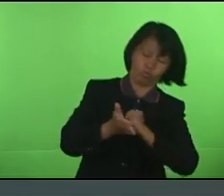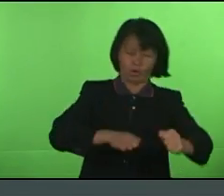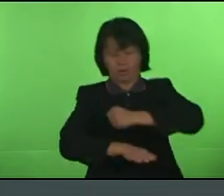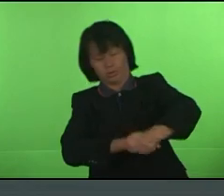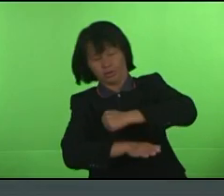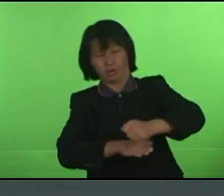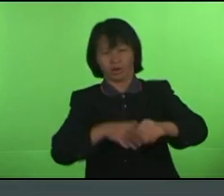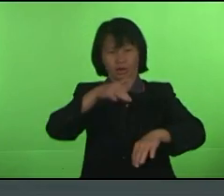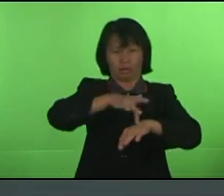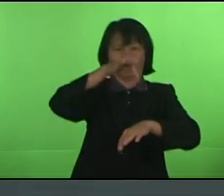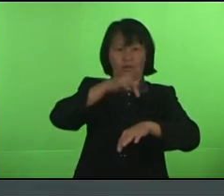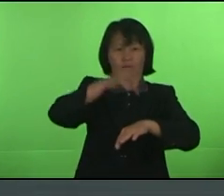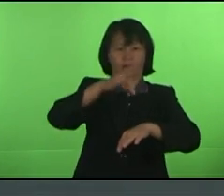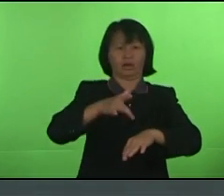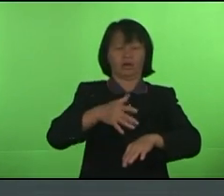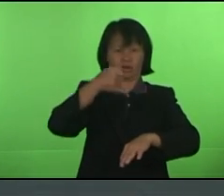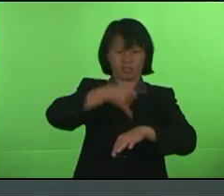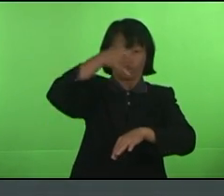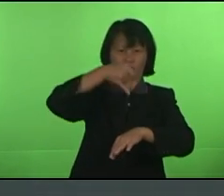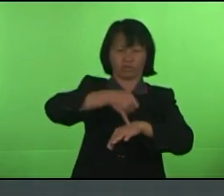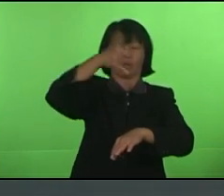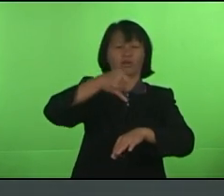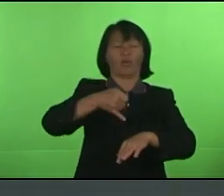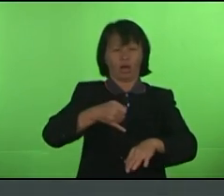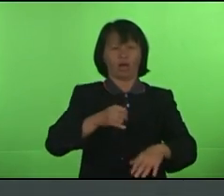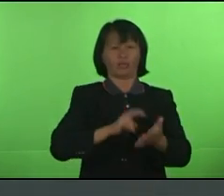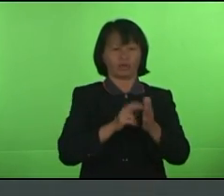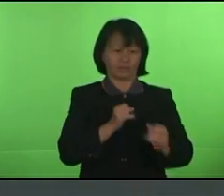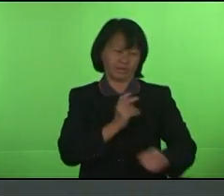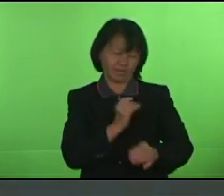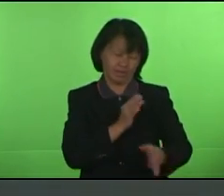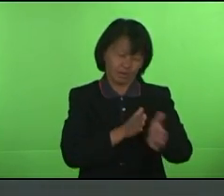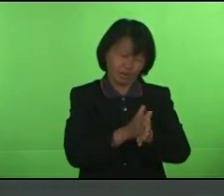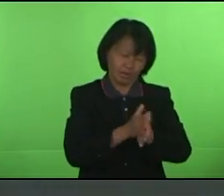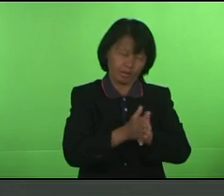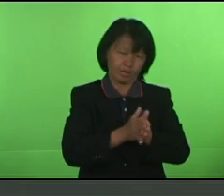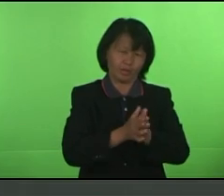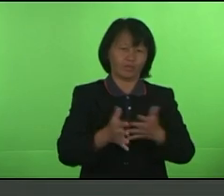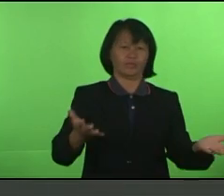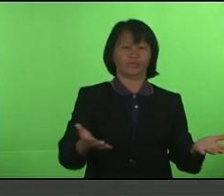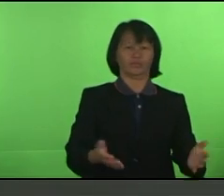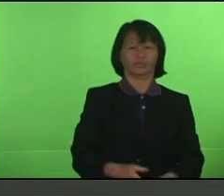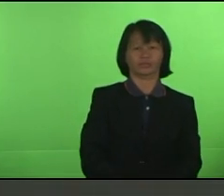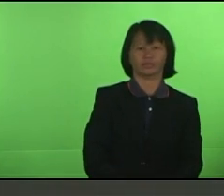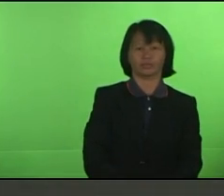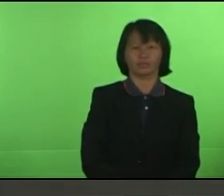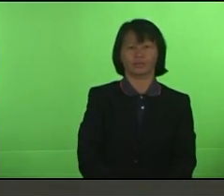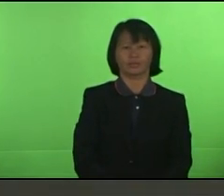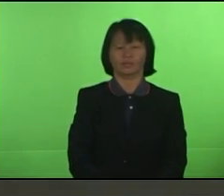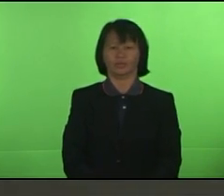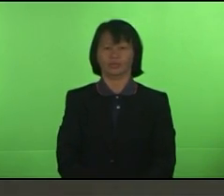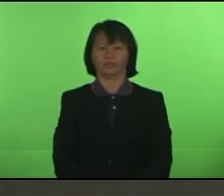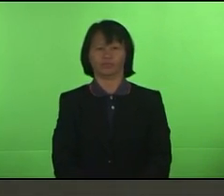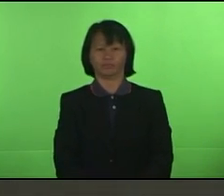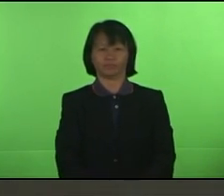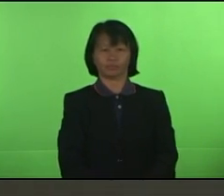and sharper, right? Not leave it blunt and then come back to it once in a while or once in a lifetime. Now,